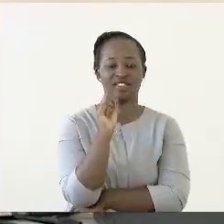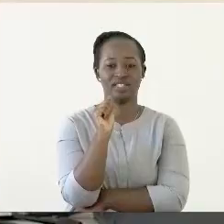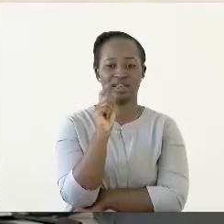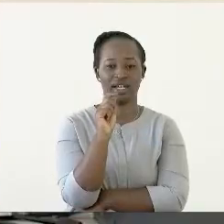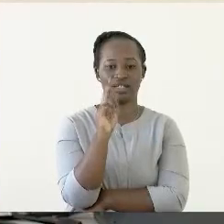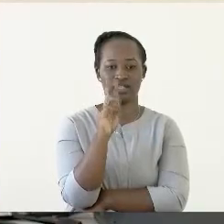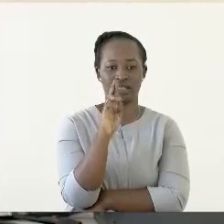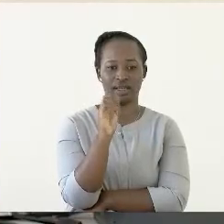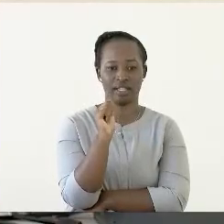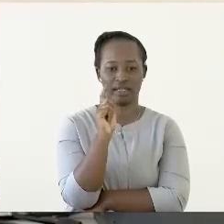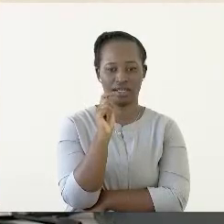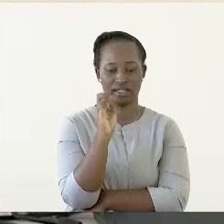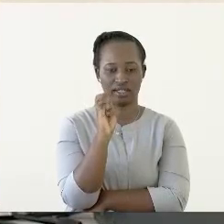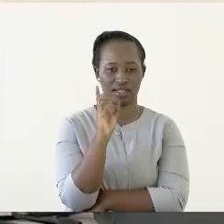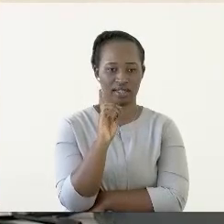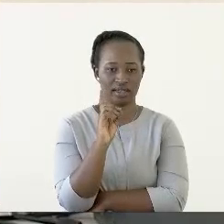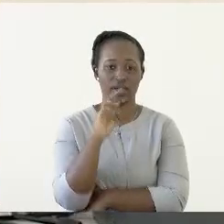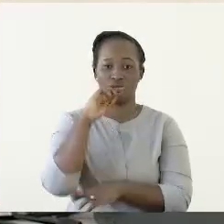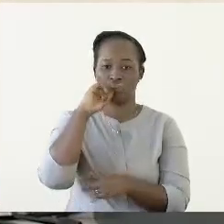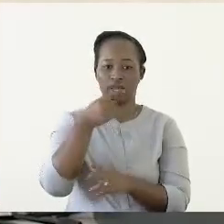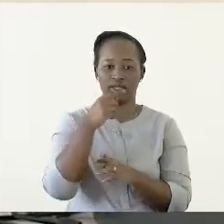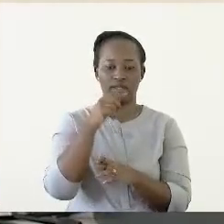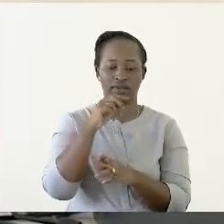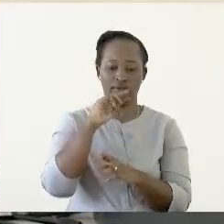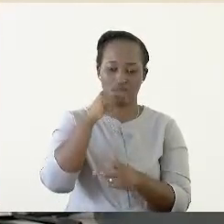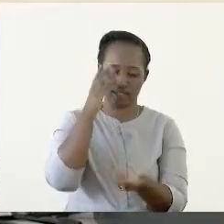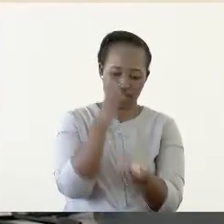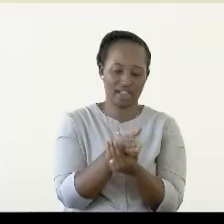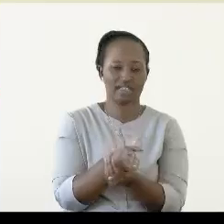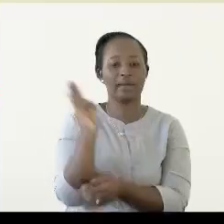is B. Number 2,